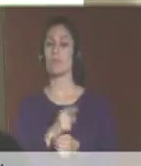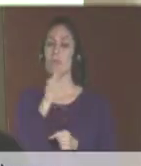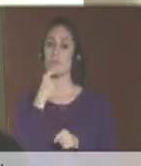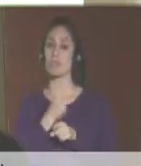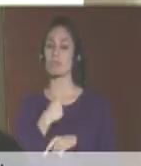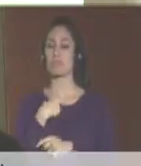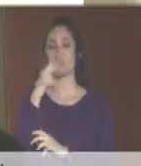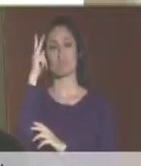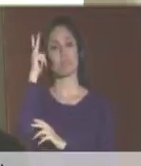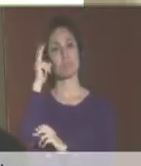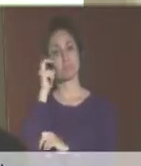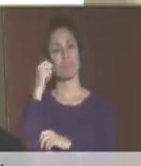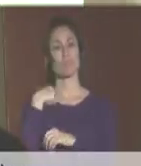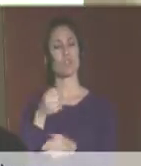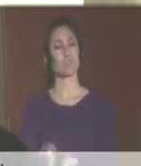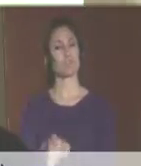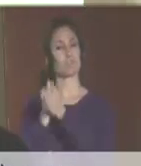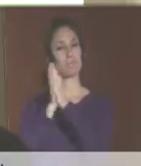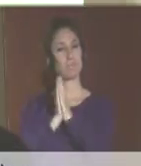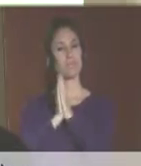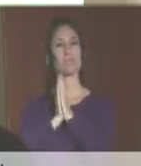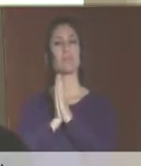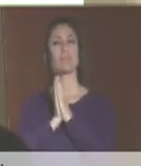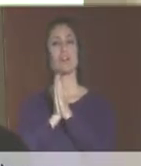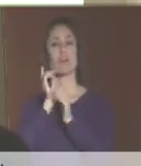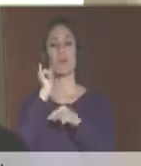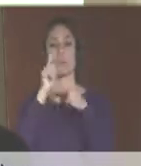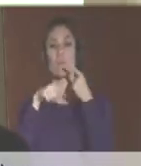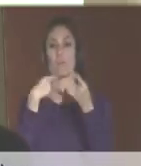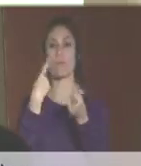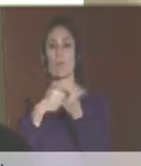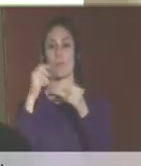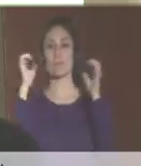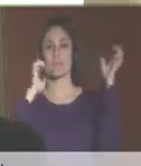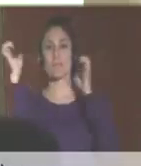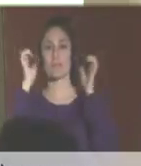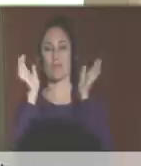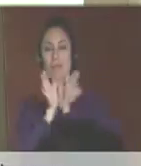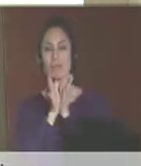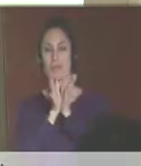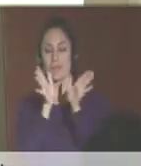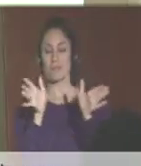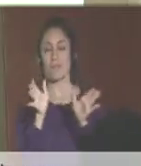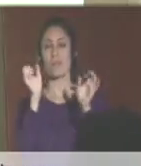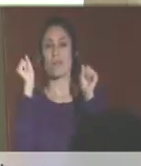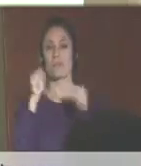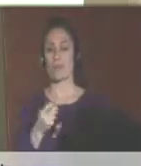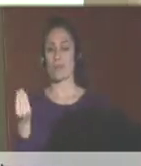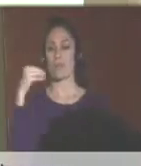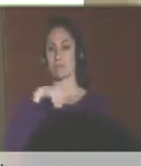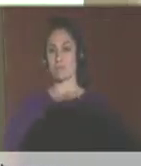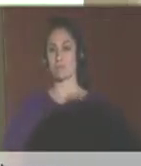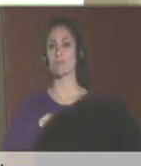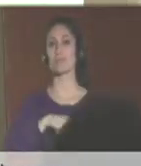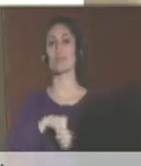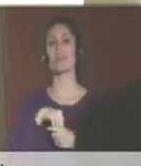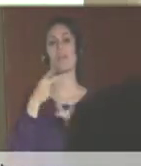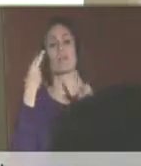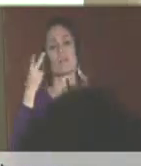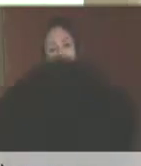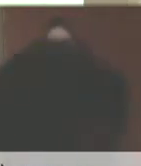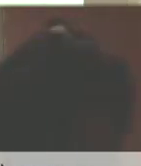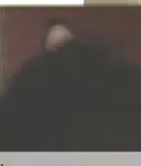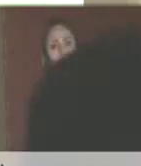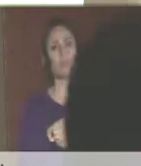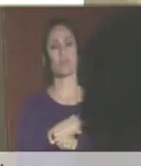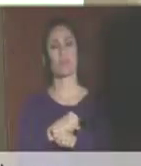develop public policies. And that is why we must stress something. It is that as global governments,